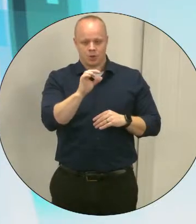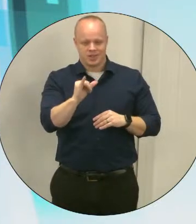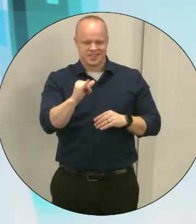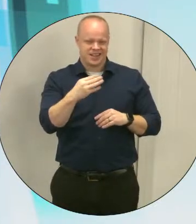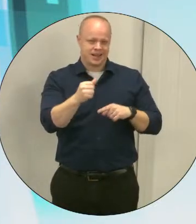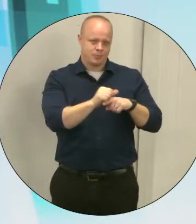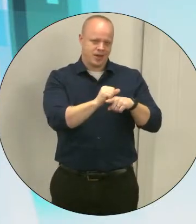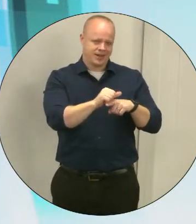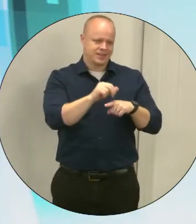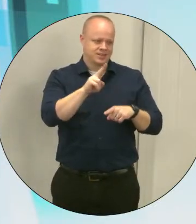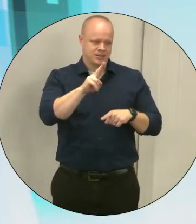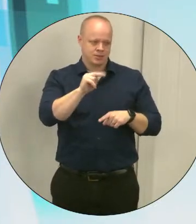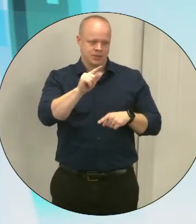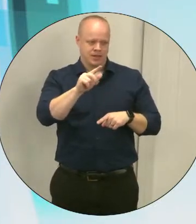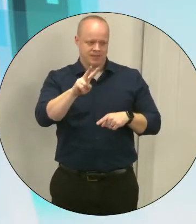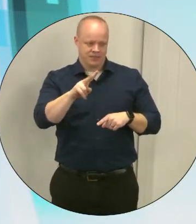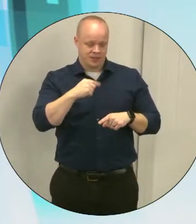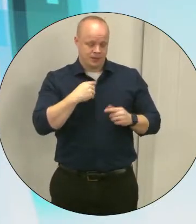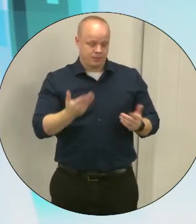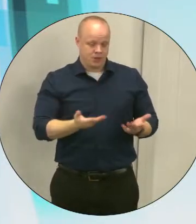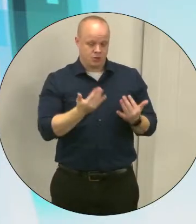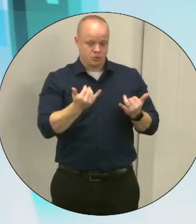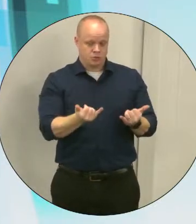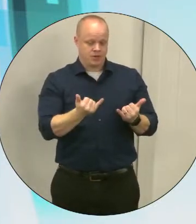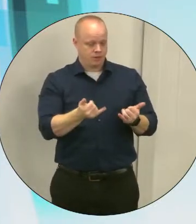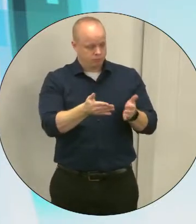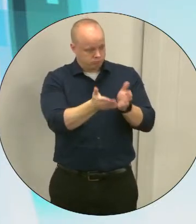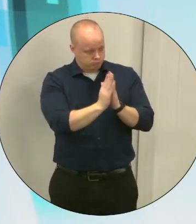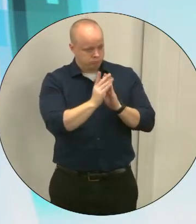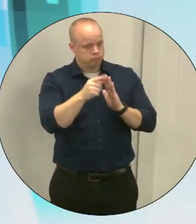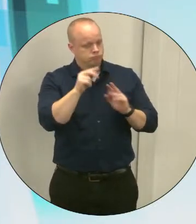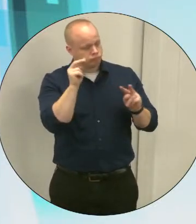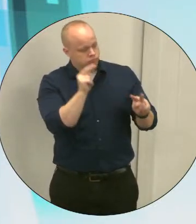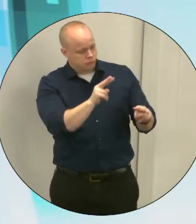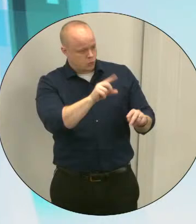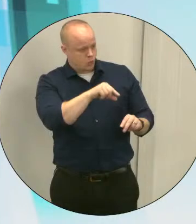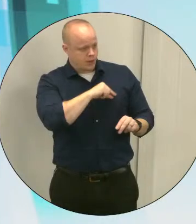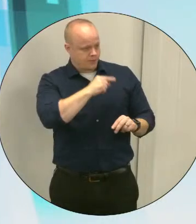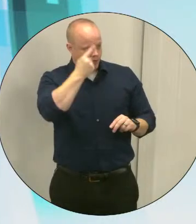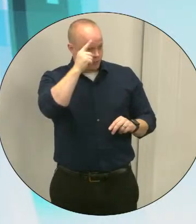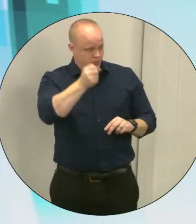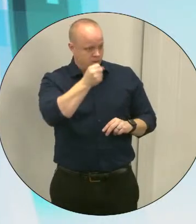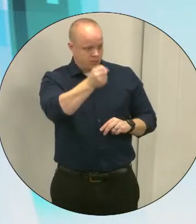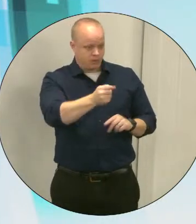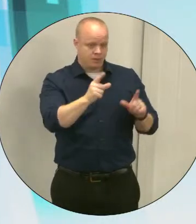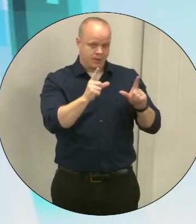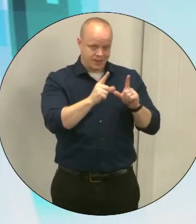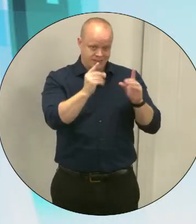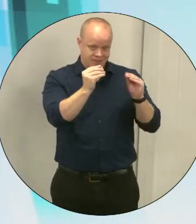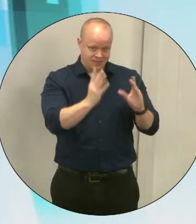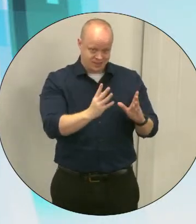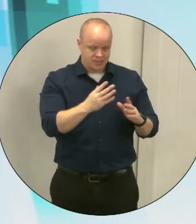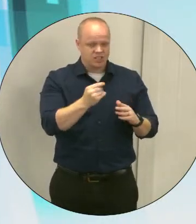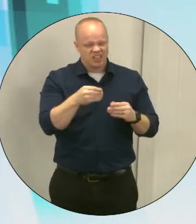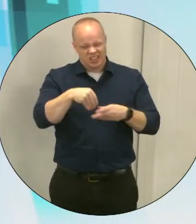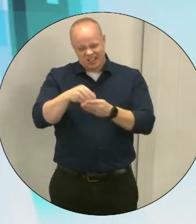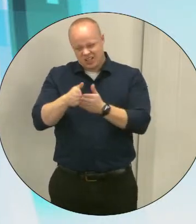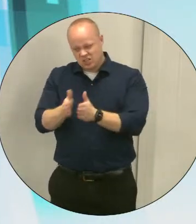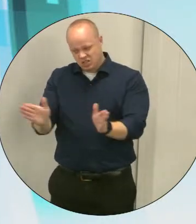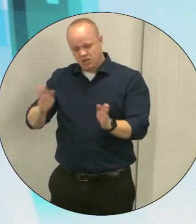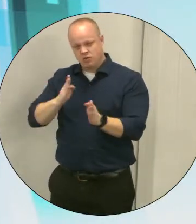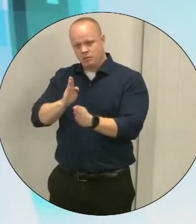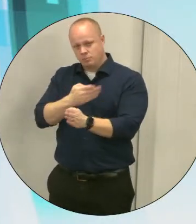at UNLV. I am here today to ask you to look at the qualifications for placement of licensed teachers in a general music